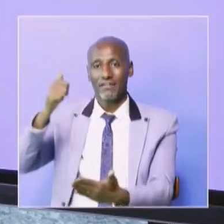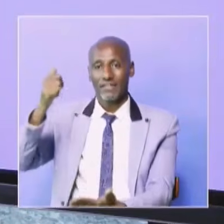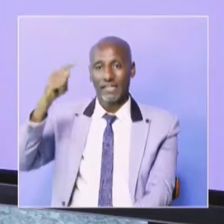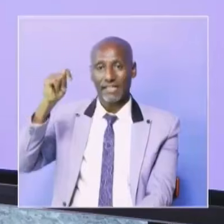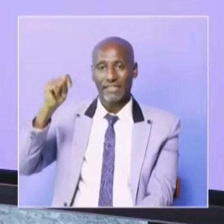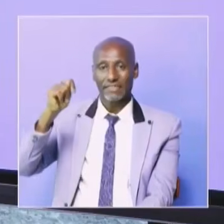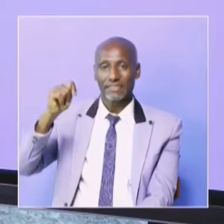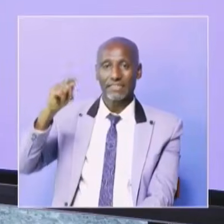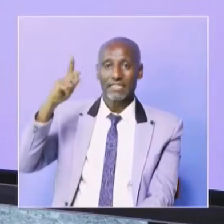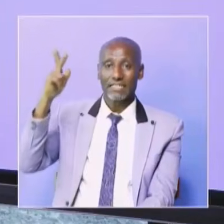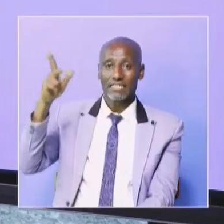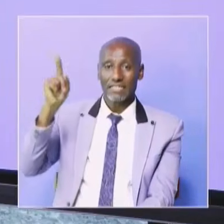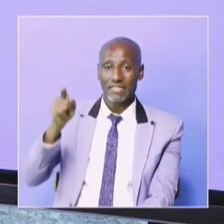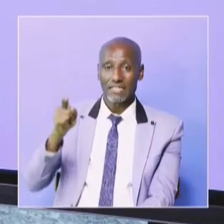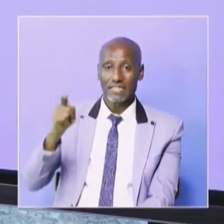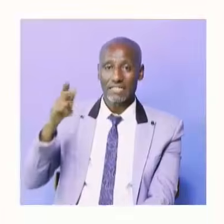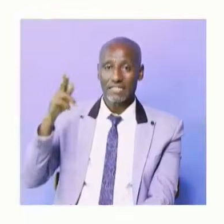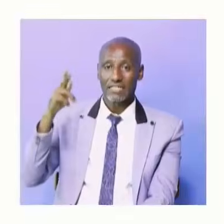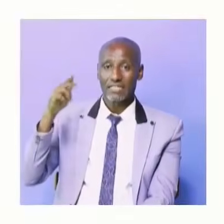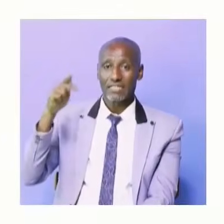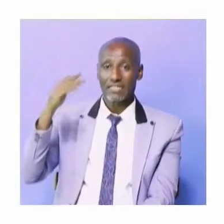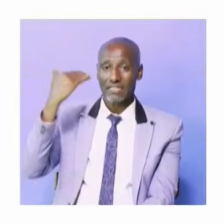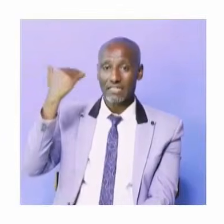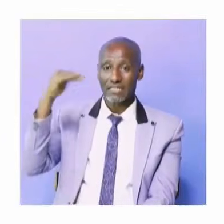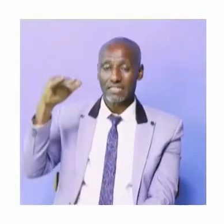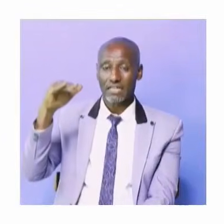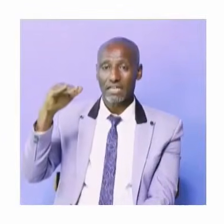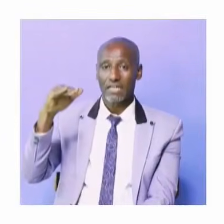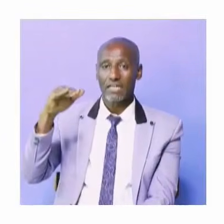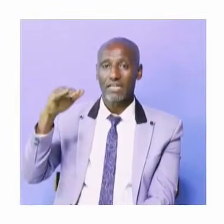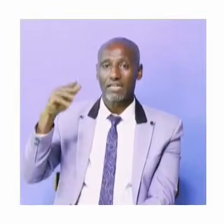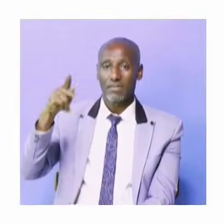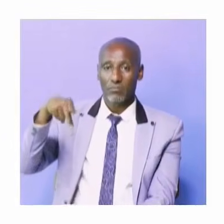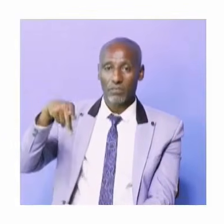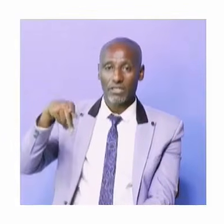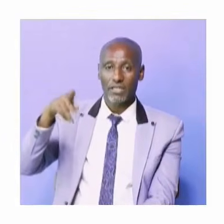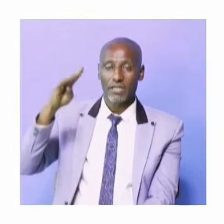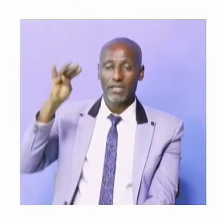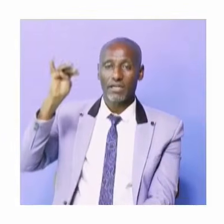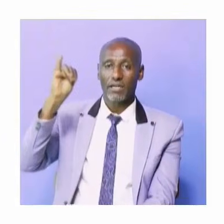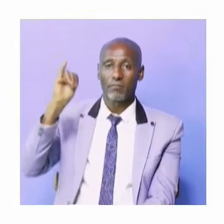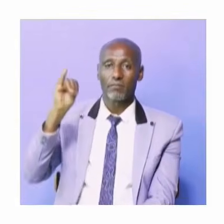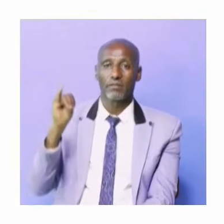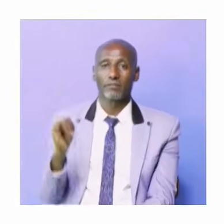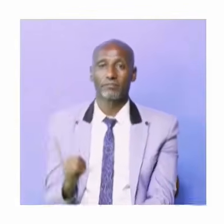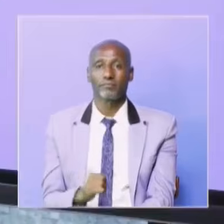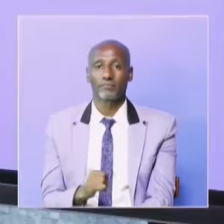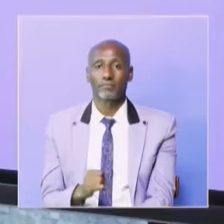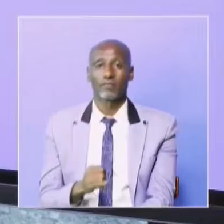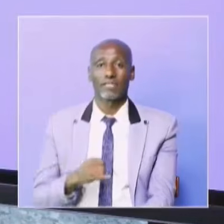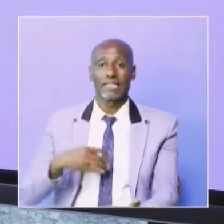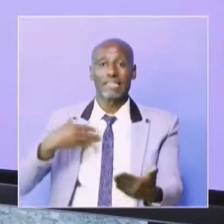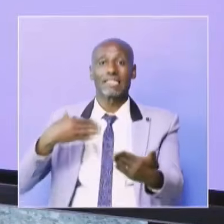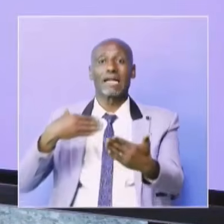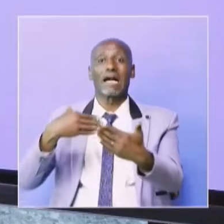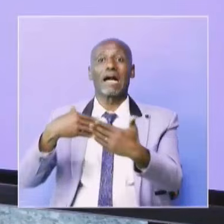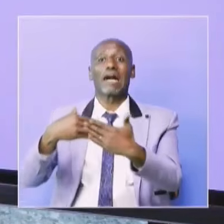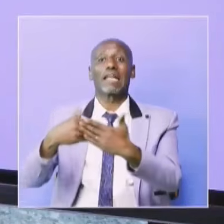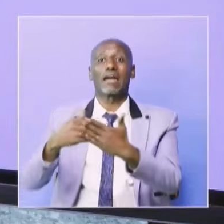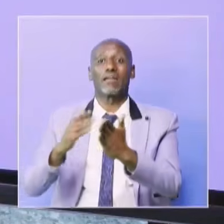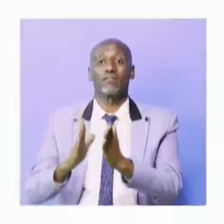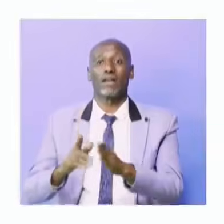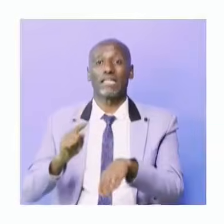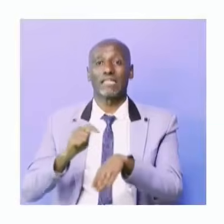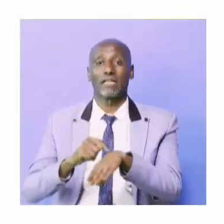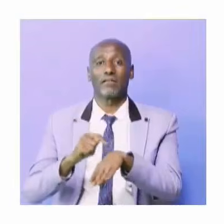p.m. We have a schedule, 3:30 p.m. It is what? Arrival time. Another